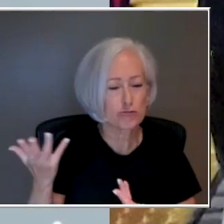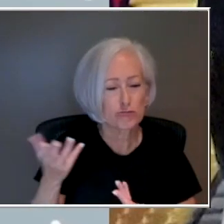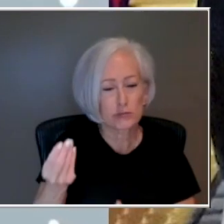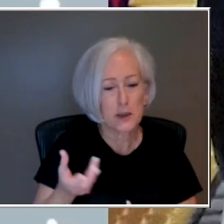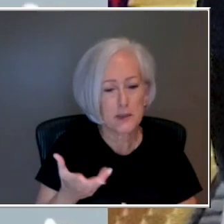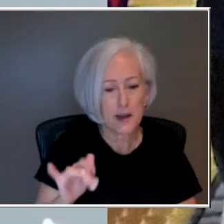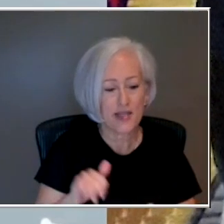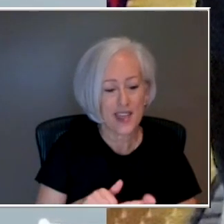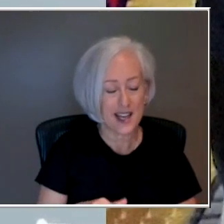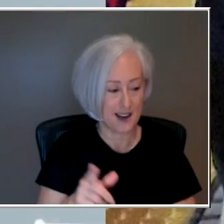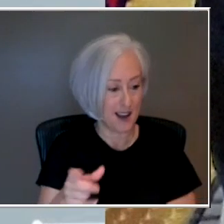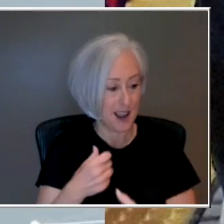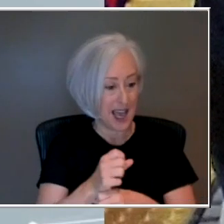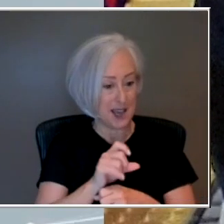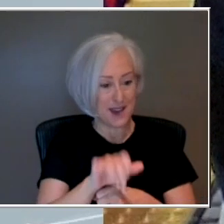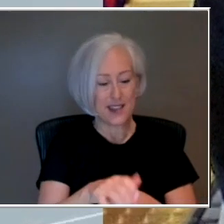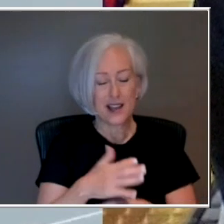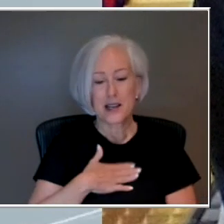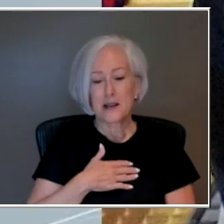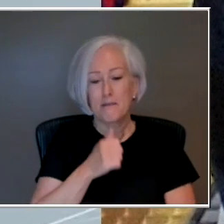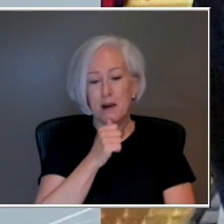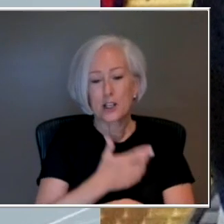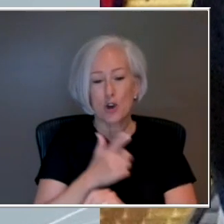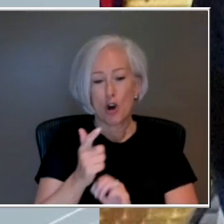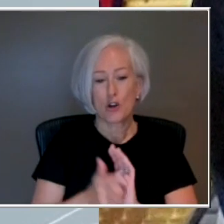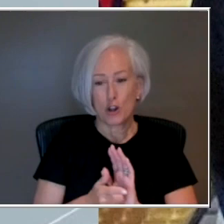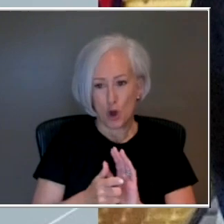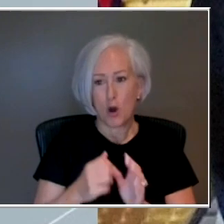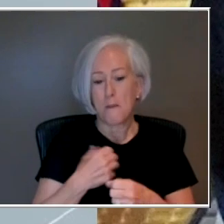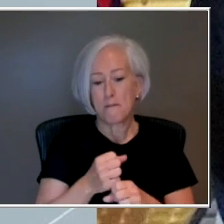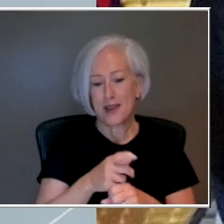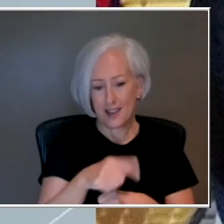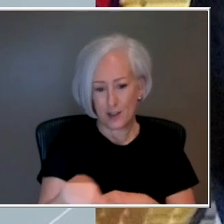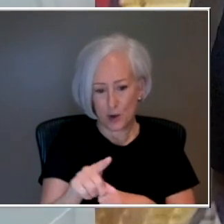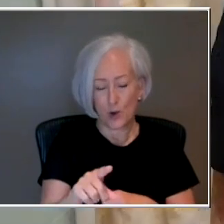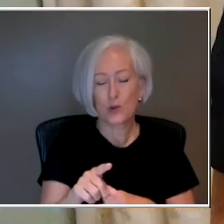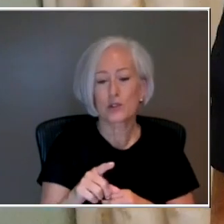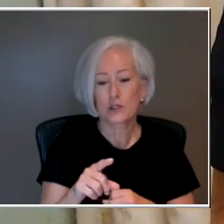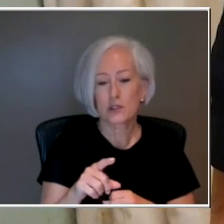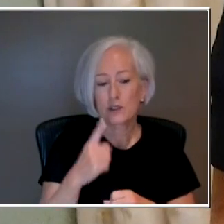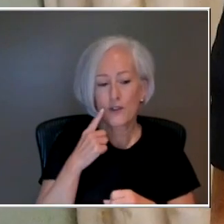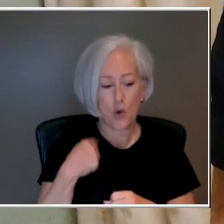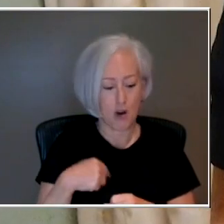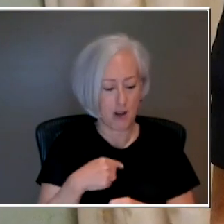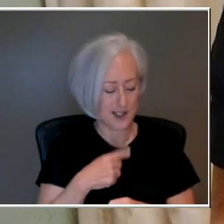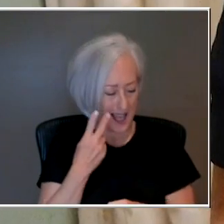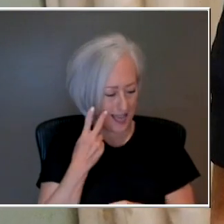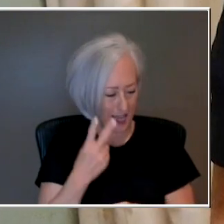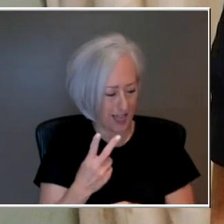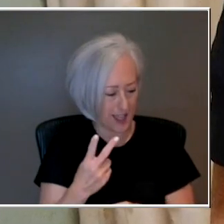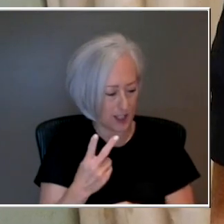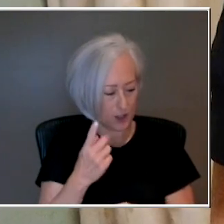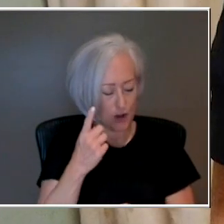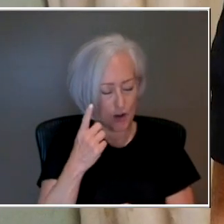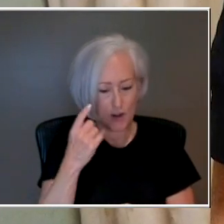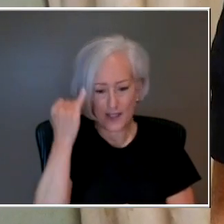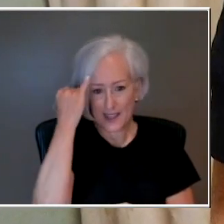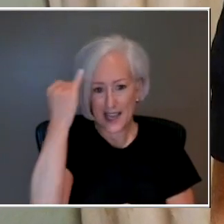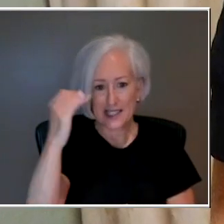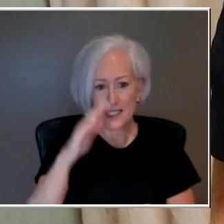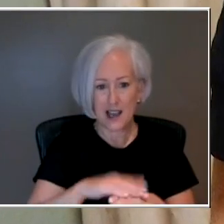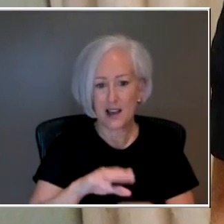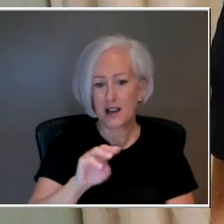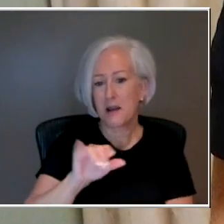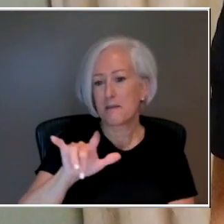Well, I had those made. My daughter-in-law made those for us, because I think I saw the idea on